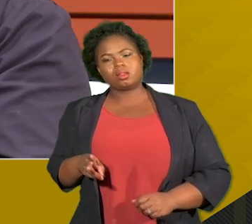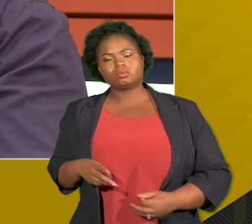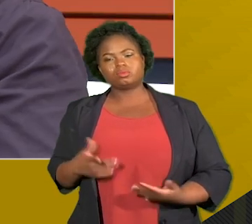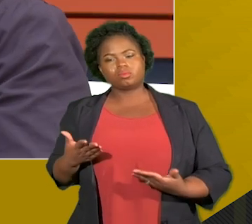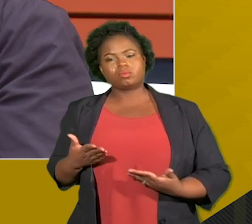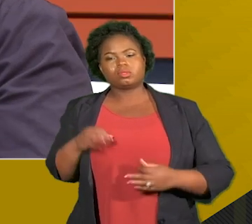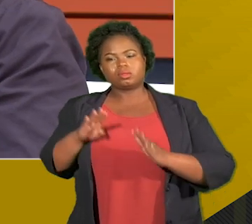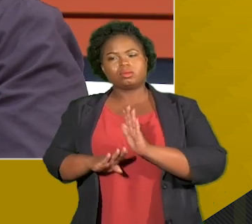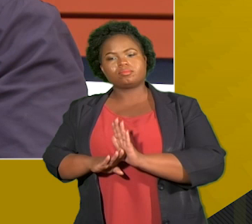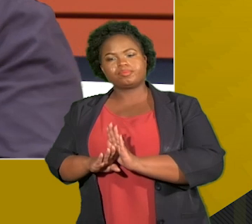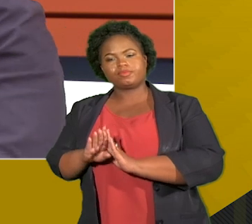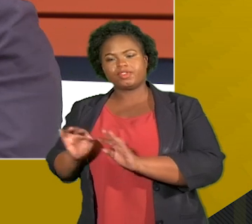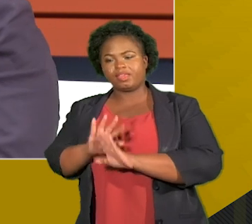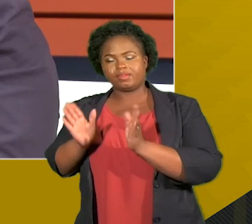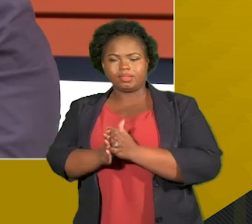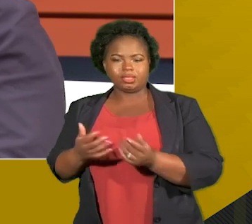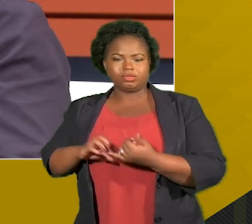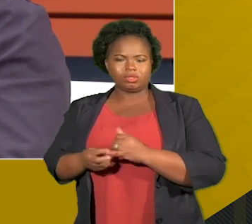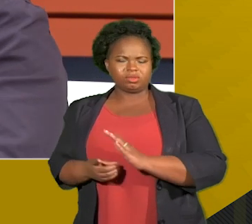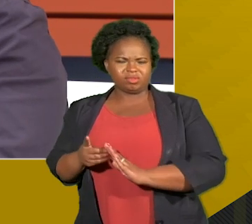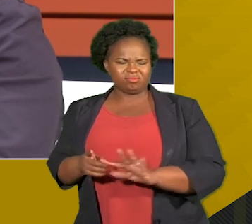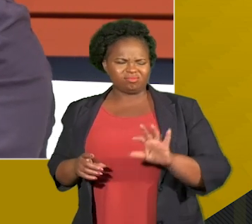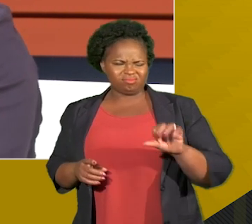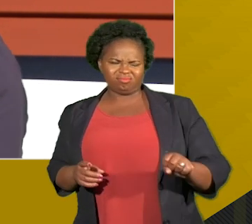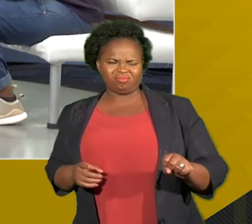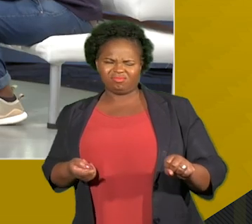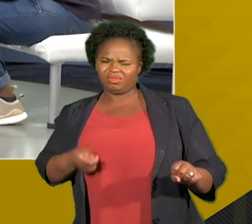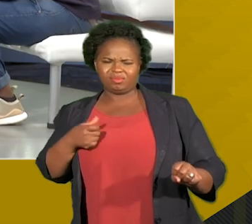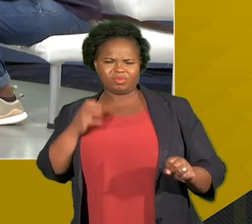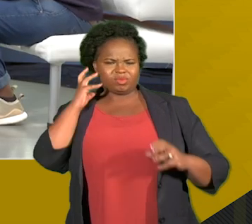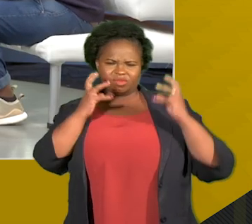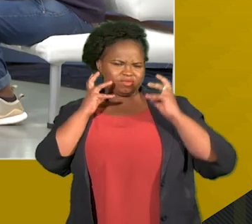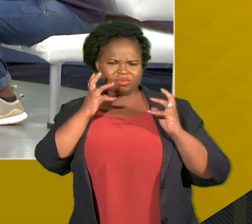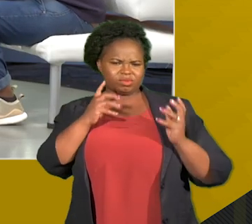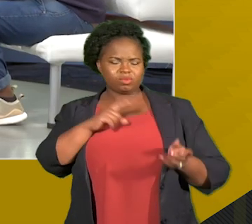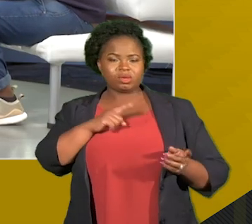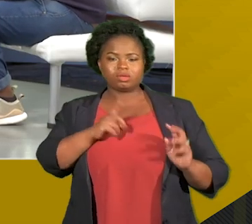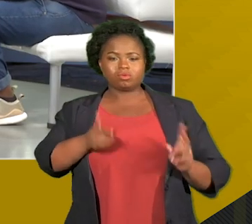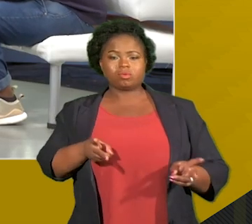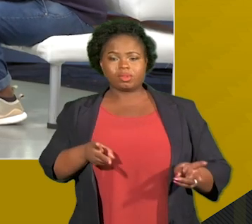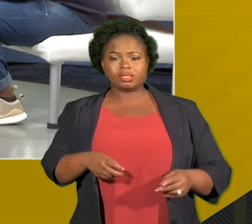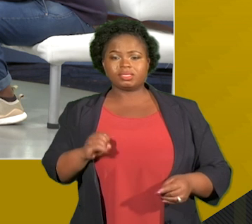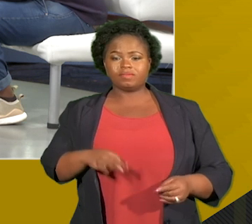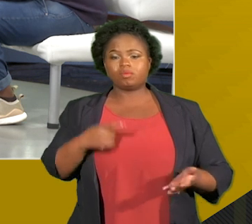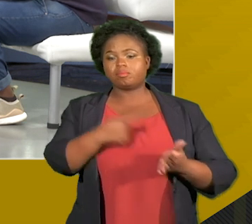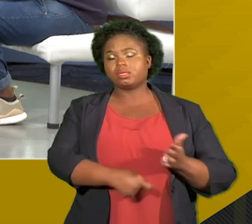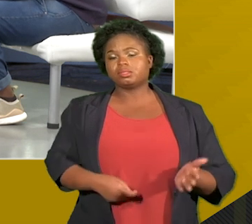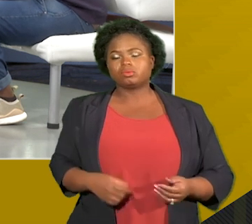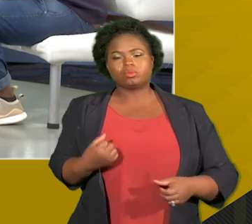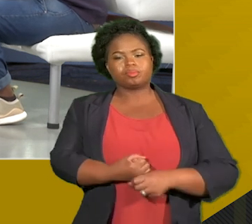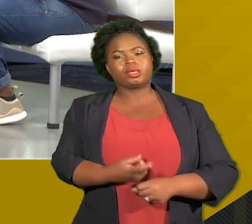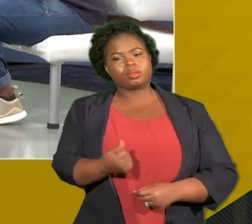academic progress of the work that they are trying to develop. Hold on, I'm a bit confused, because in the normal business world, if you're pricing, let's say you make